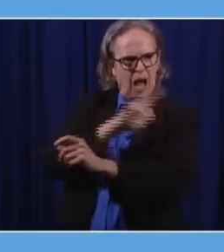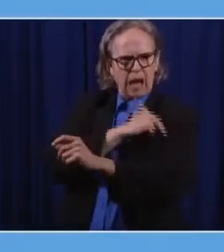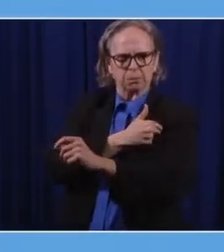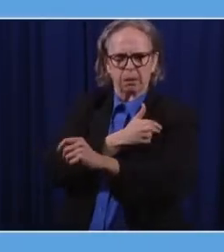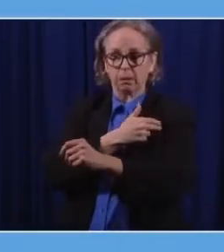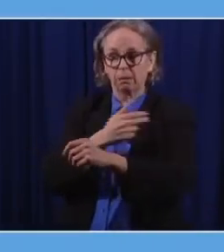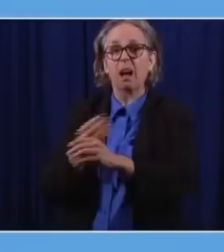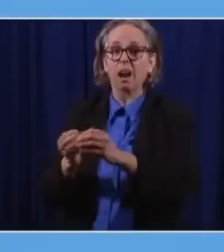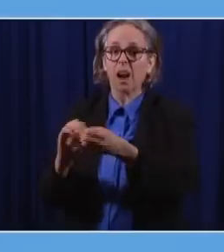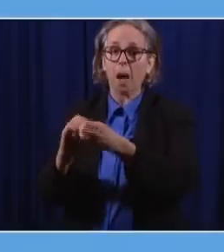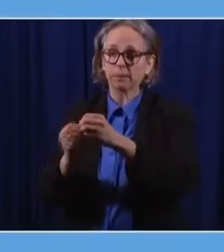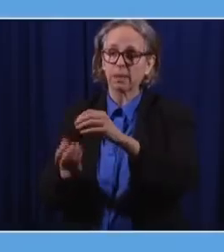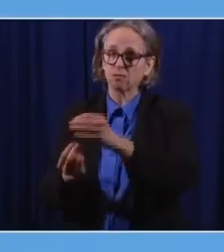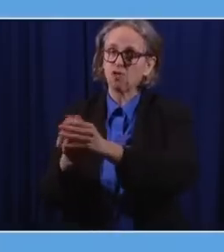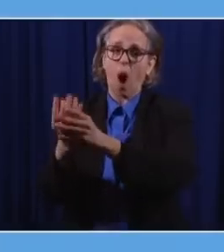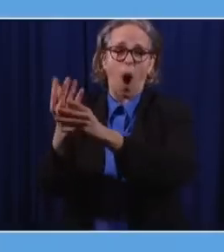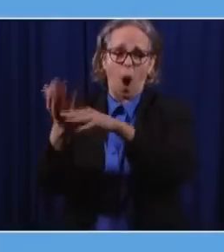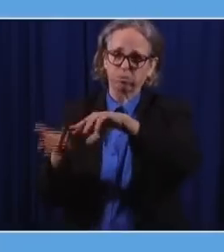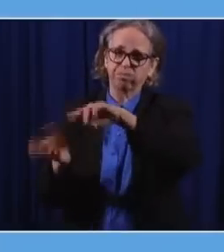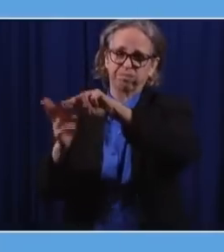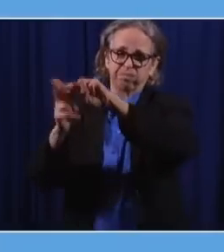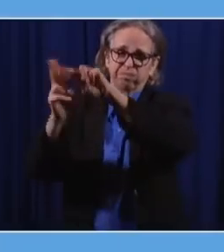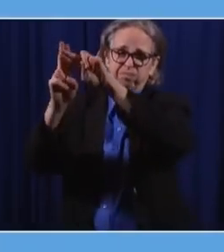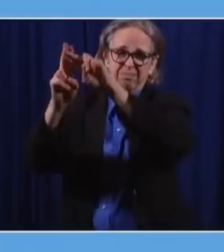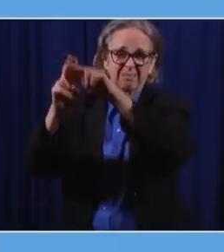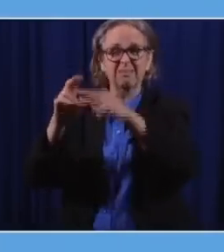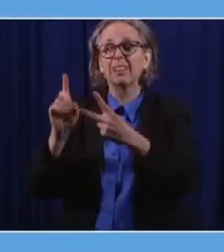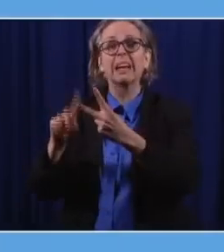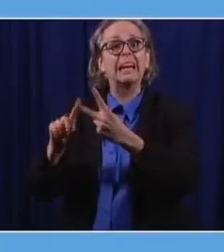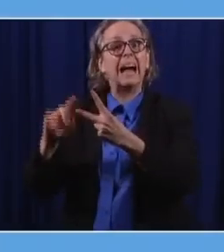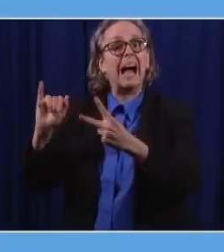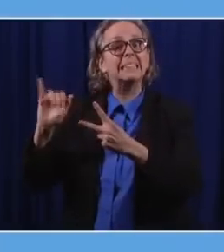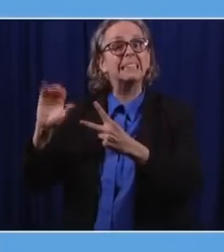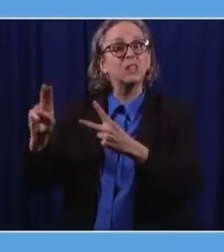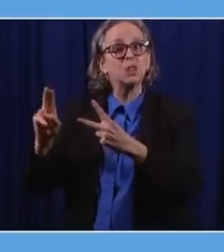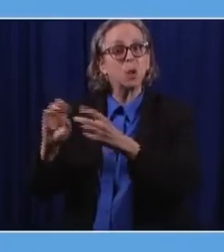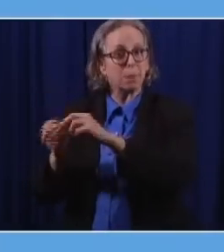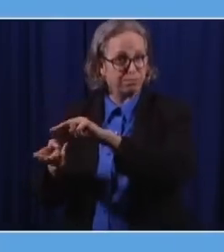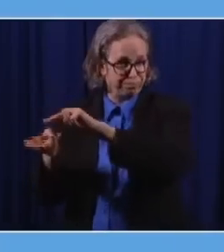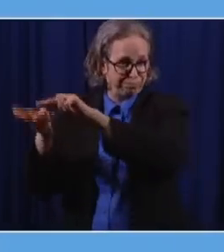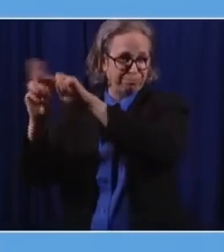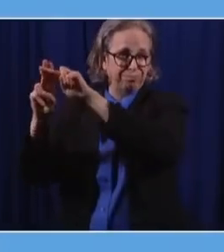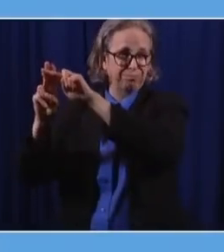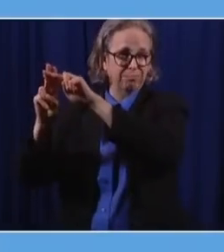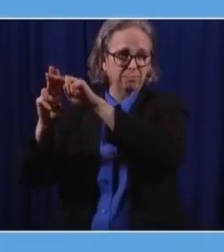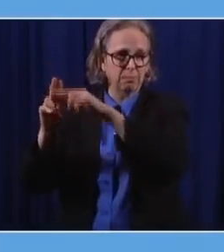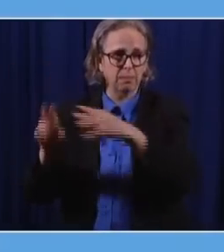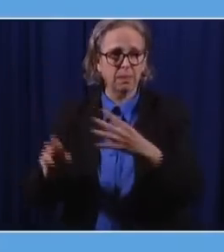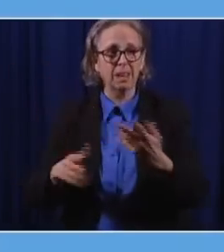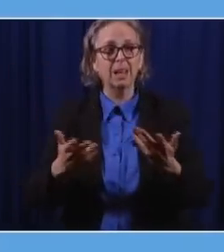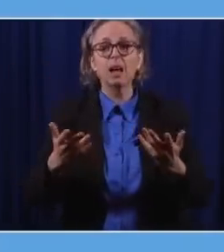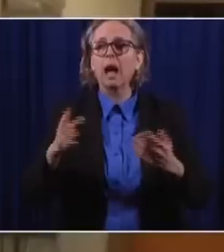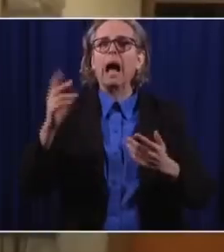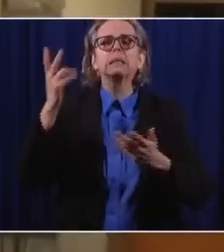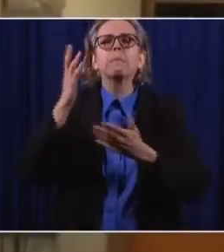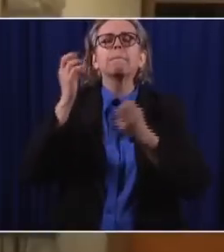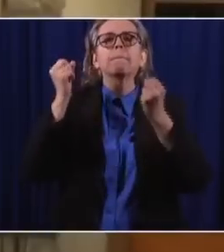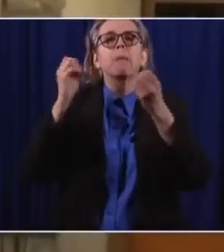unit and on the ventilators. Today, we have a record number of